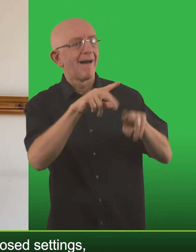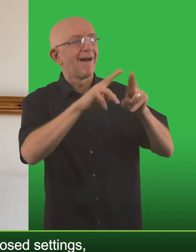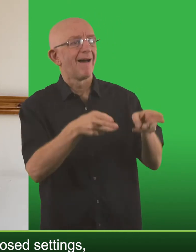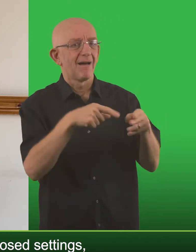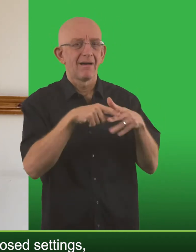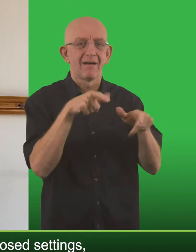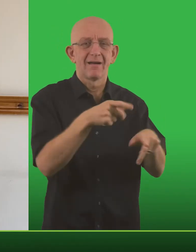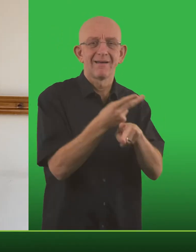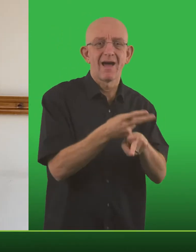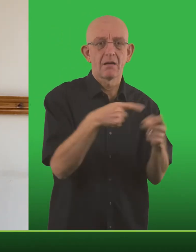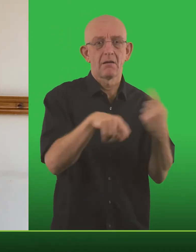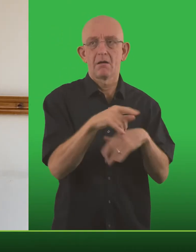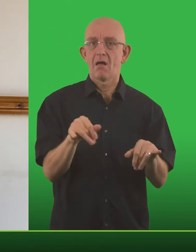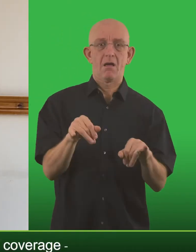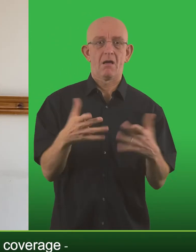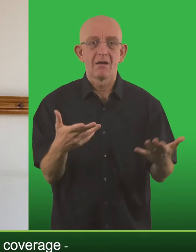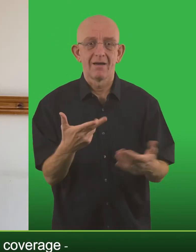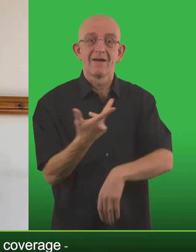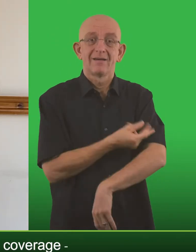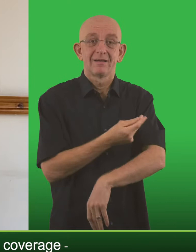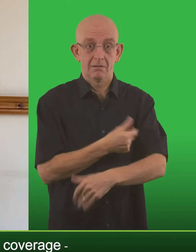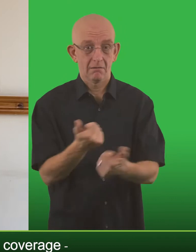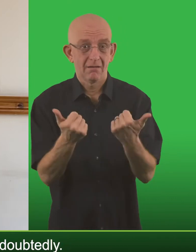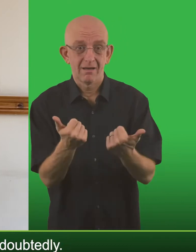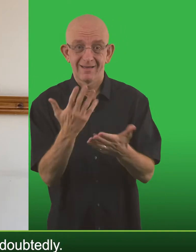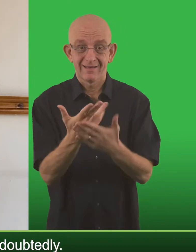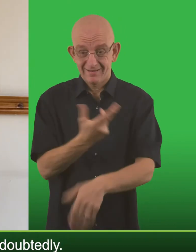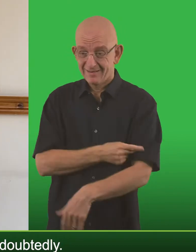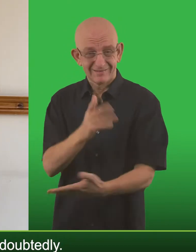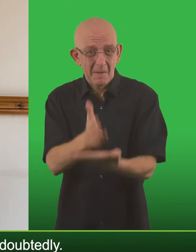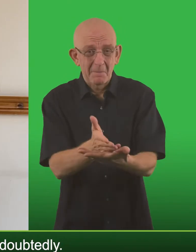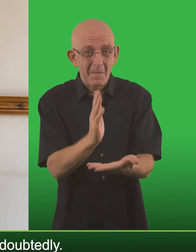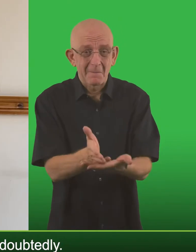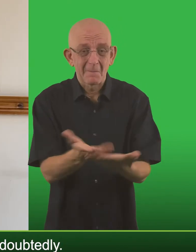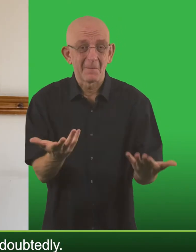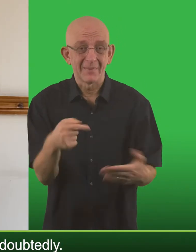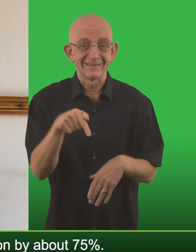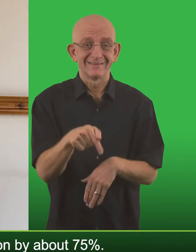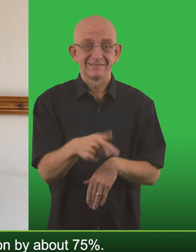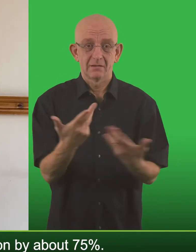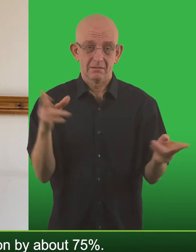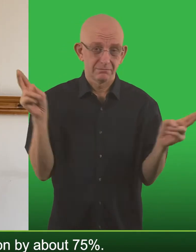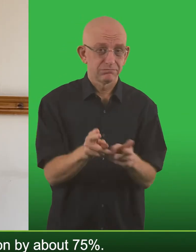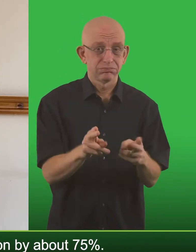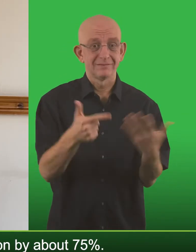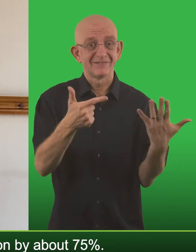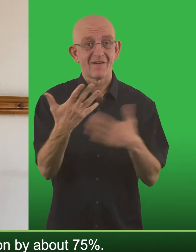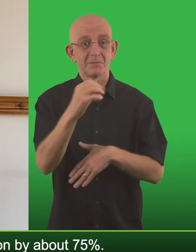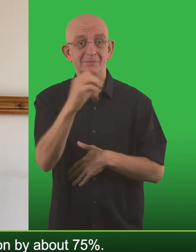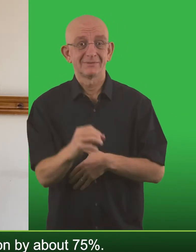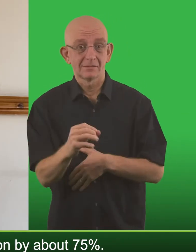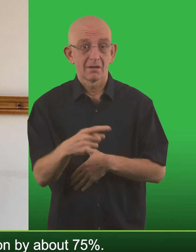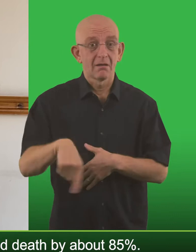homes, is a worry for the future. Vaccine effectiveness and coverage. So the vaccine works undoubtedly. It reduces the risk of transmission by